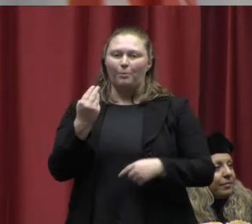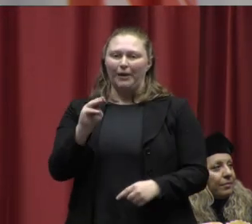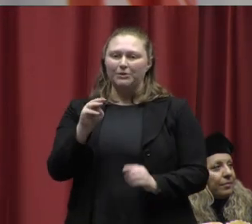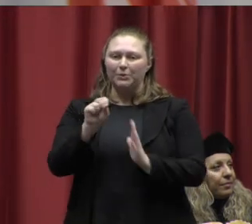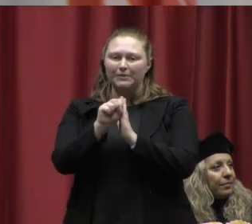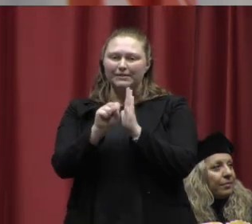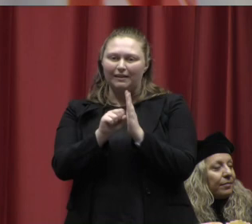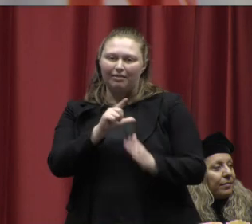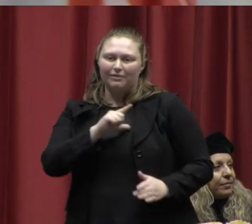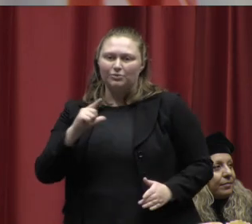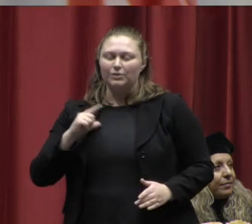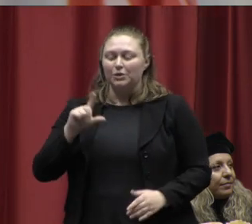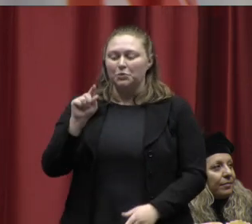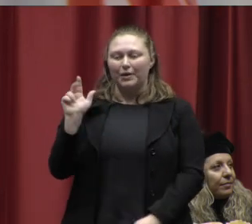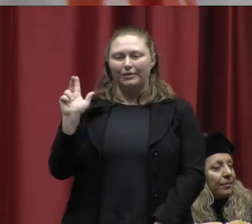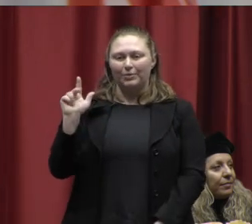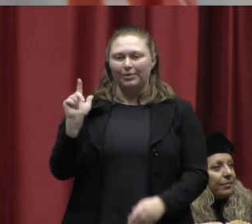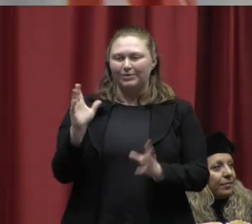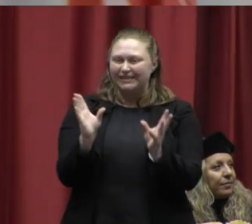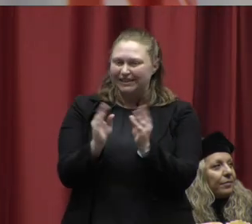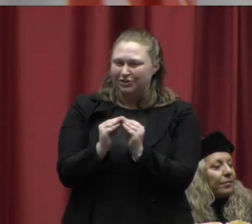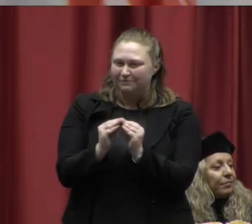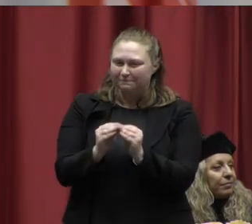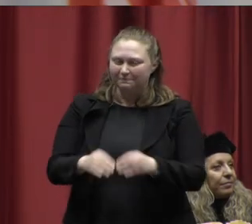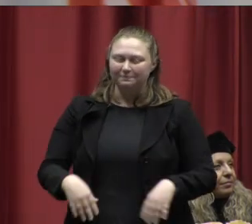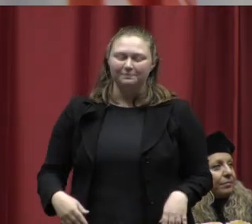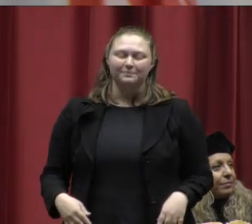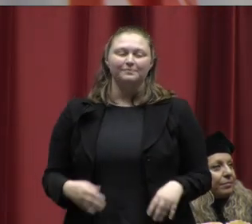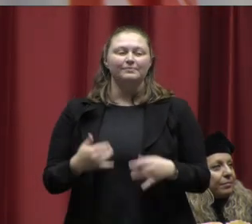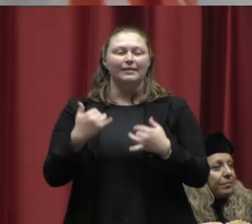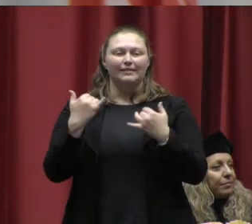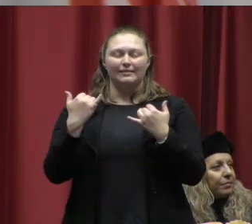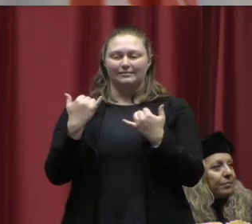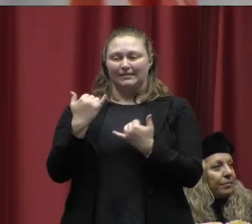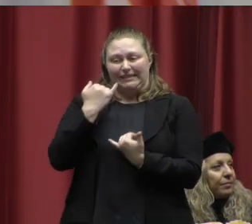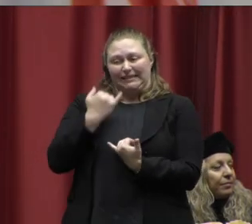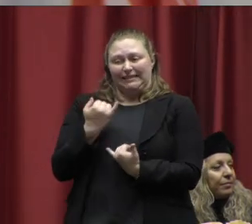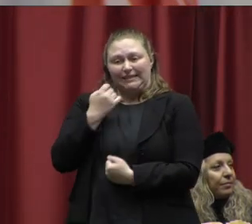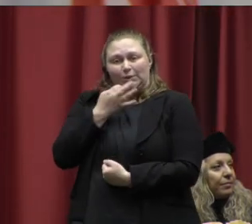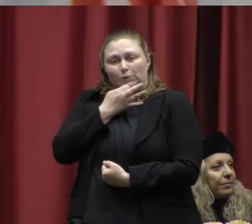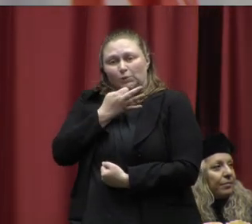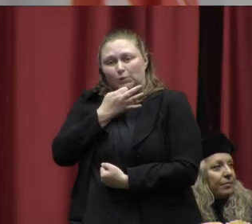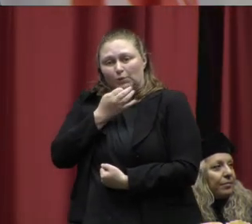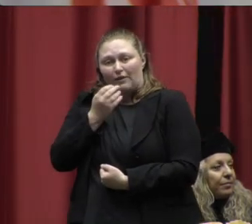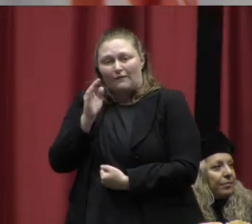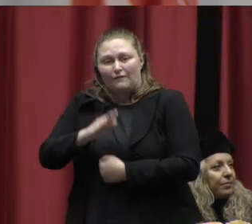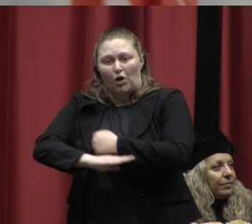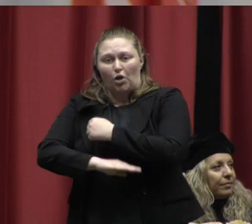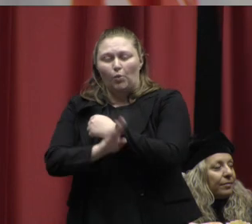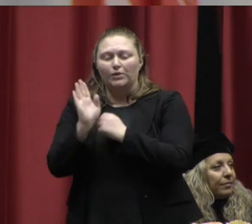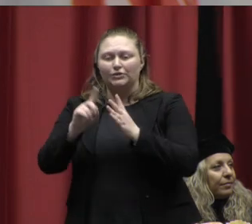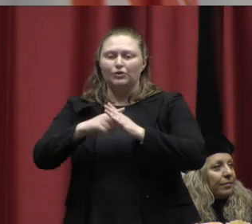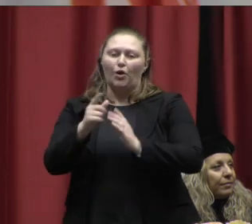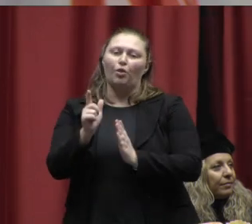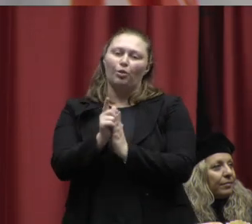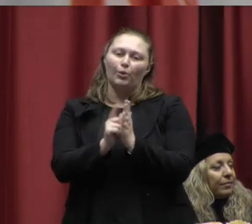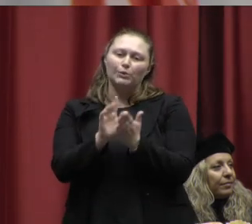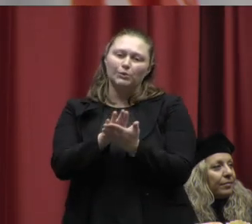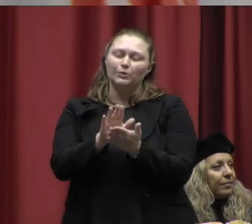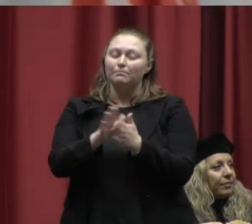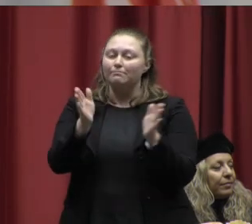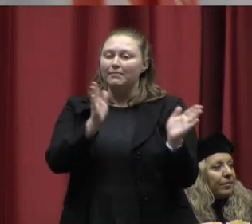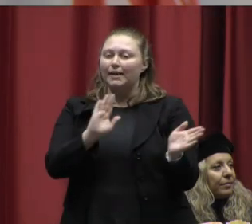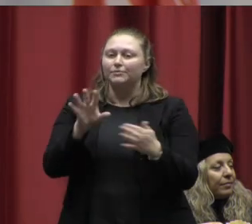Legislature's 2023 session. This fall, he will start law school with plans to get